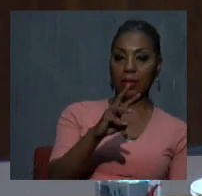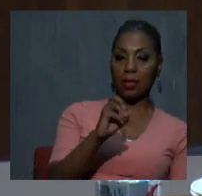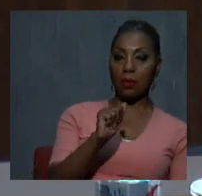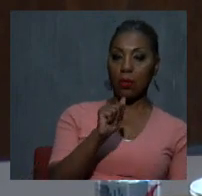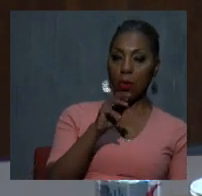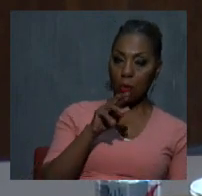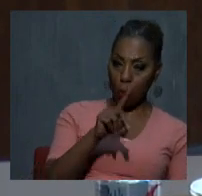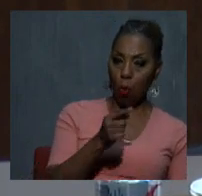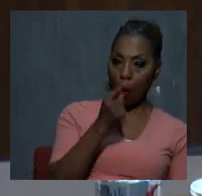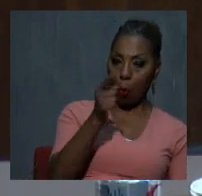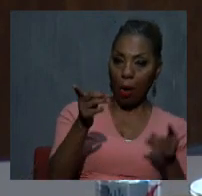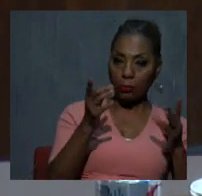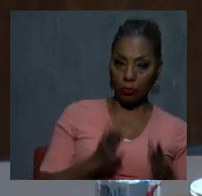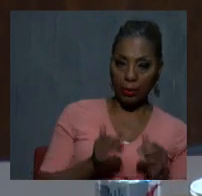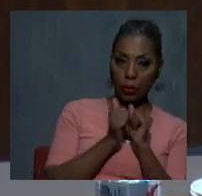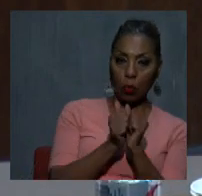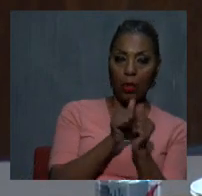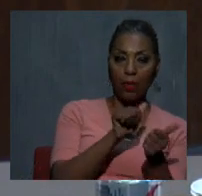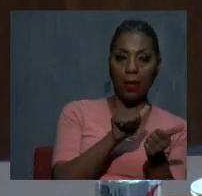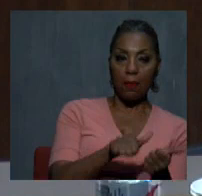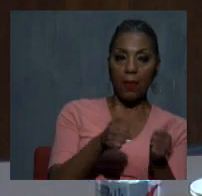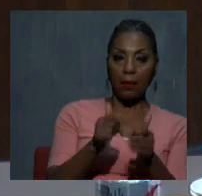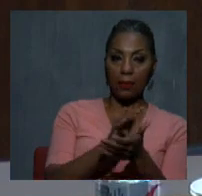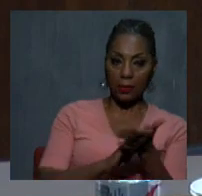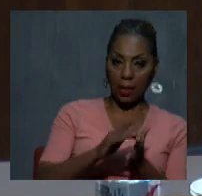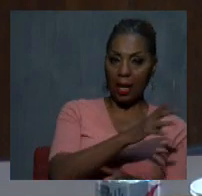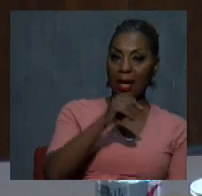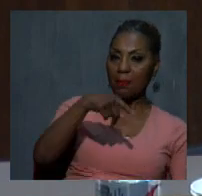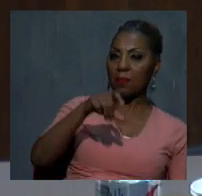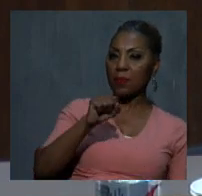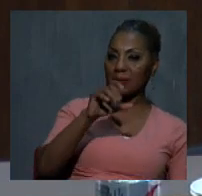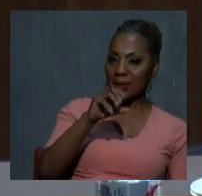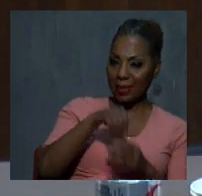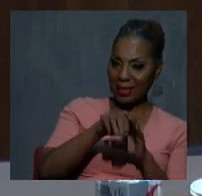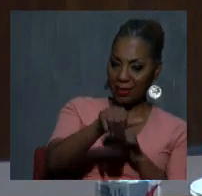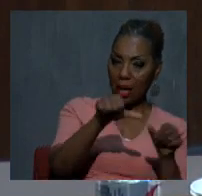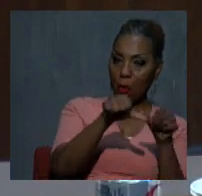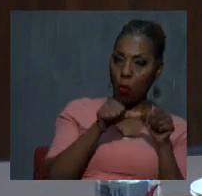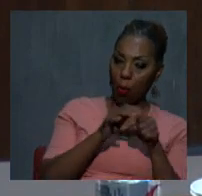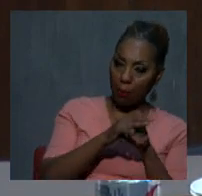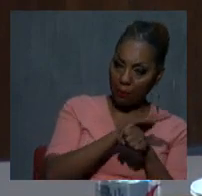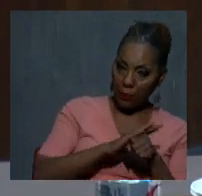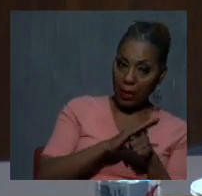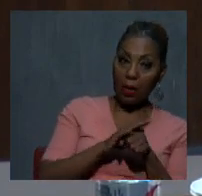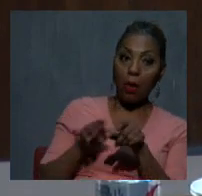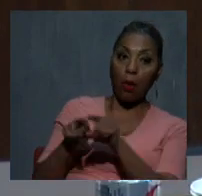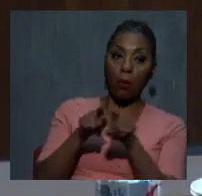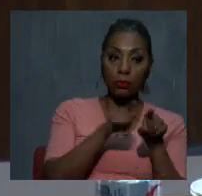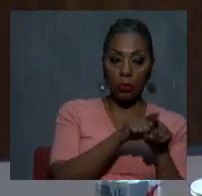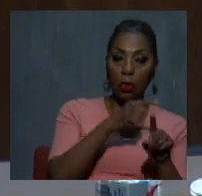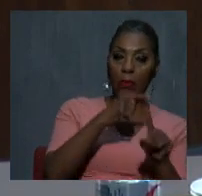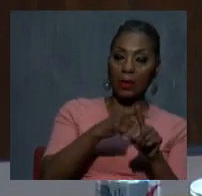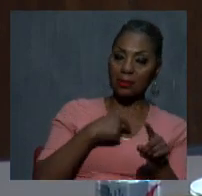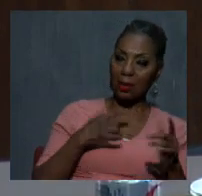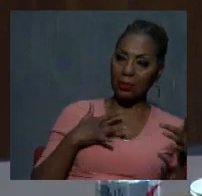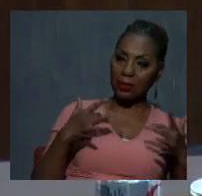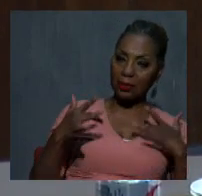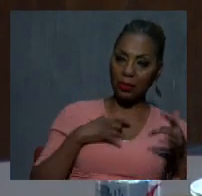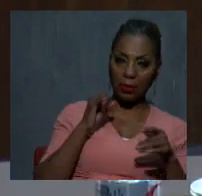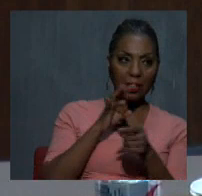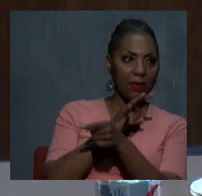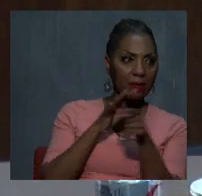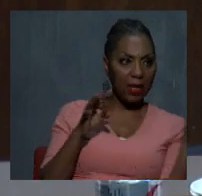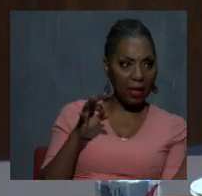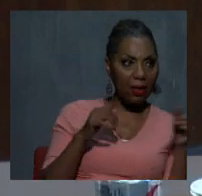1 director with Baptist College and Belanda being in that ward. And I too was concerned as to whether they